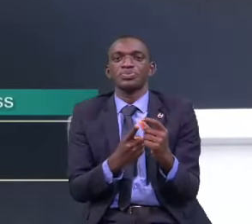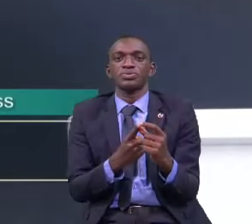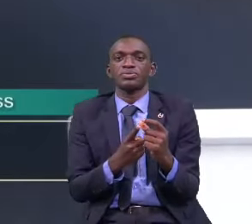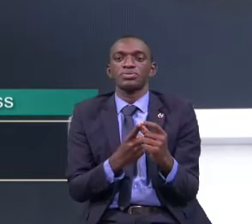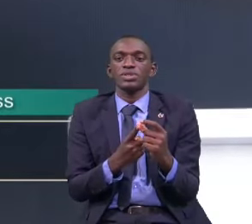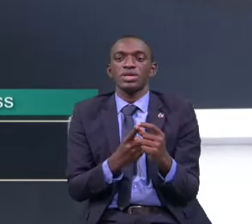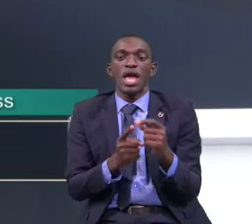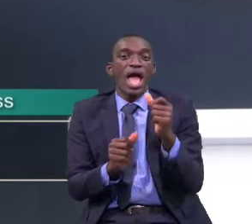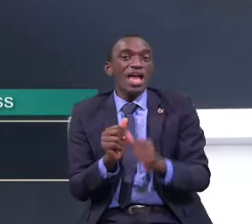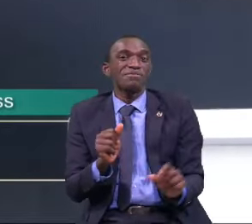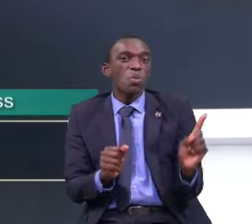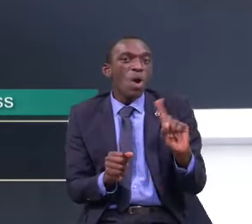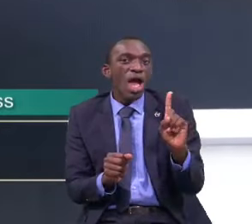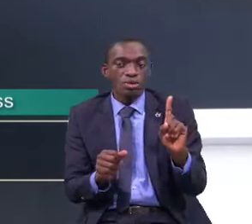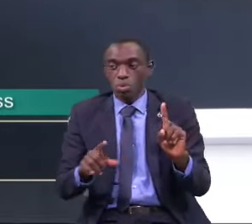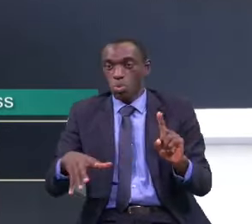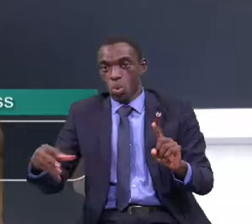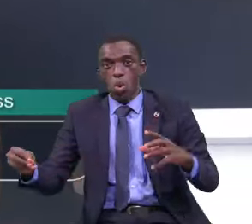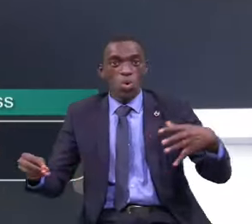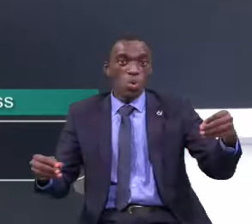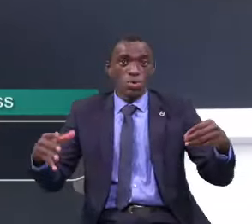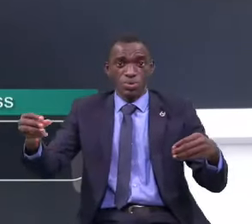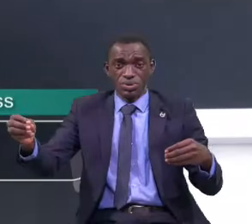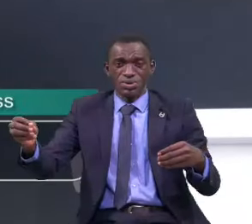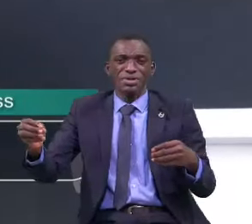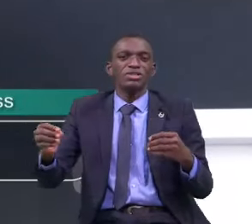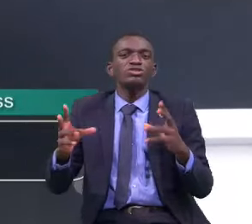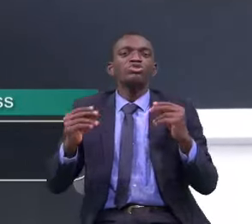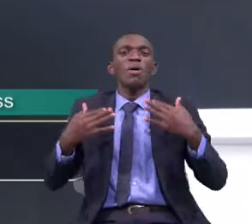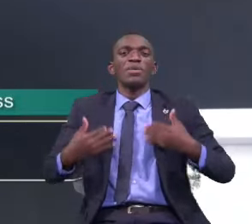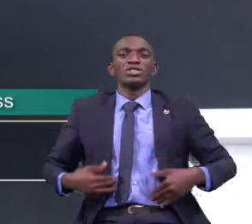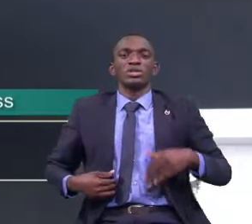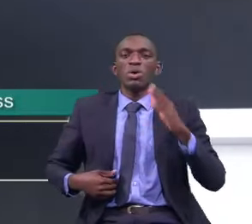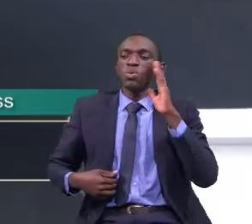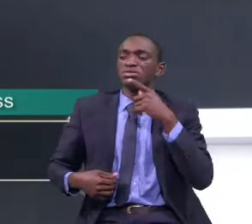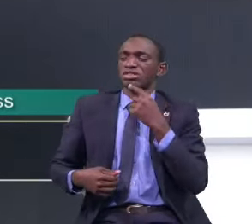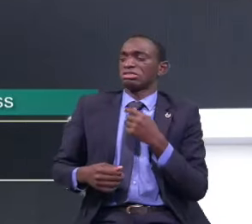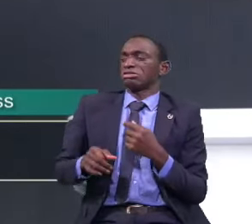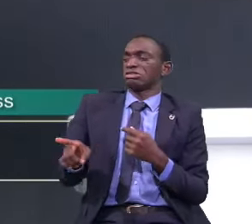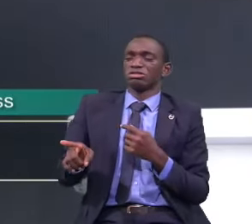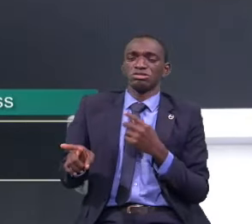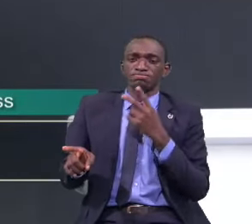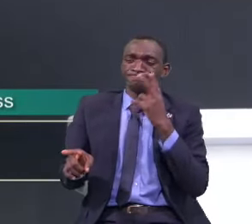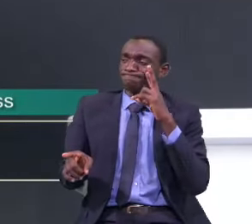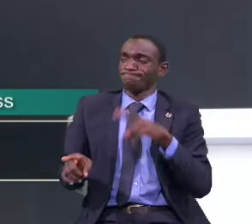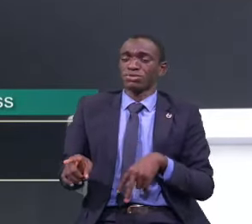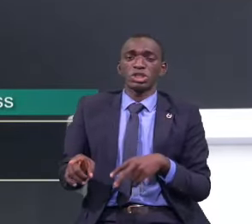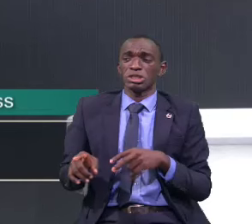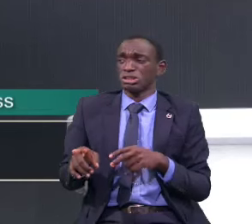Everywhere we go, nobody will say he was put down because he had my word.